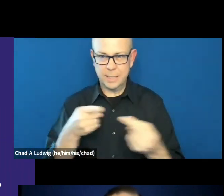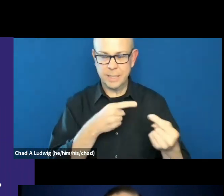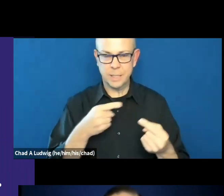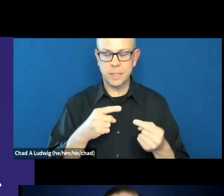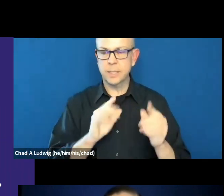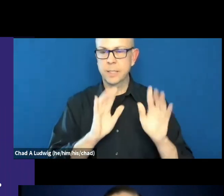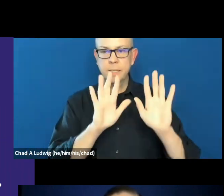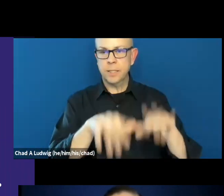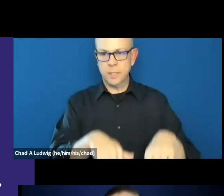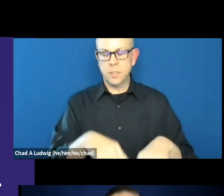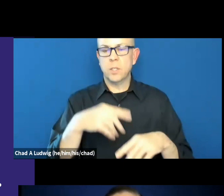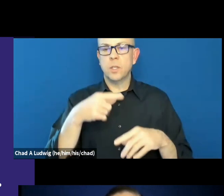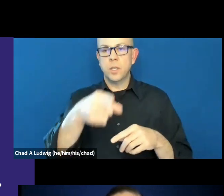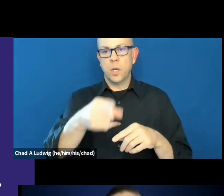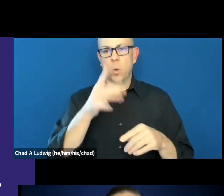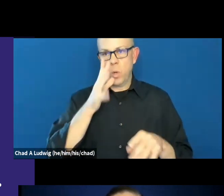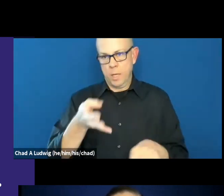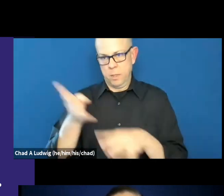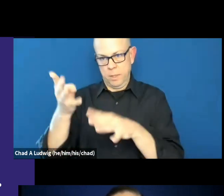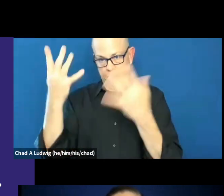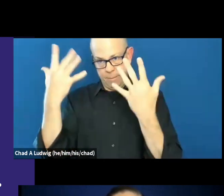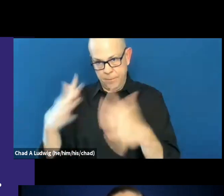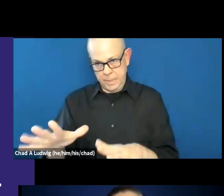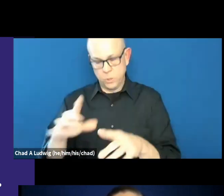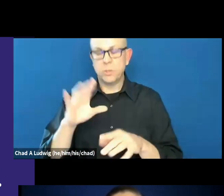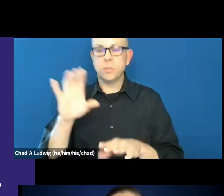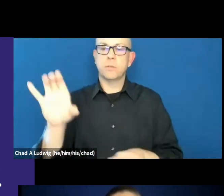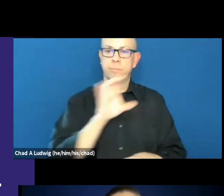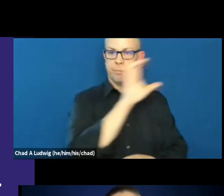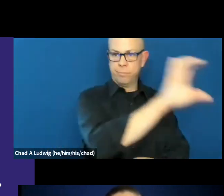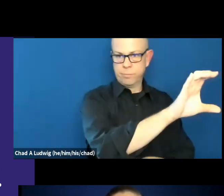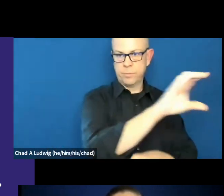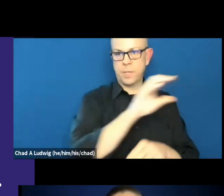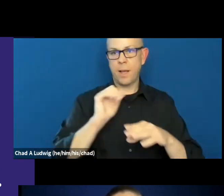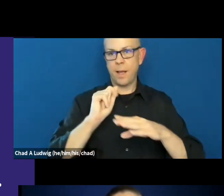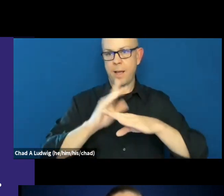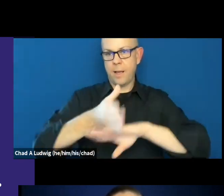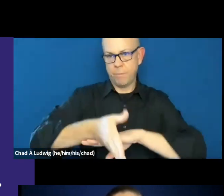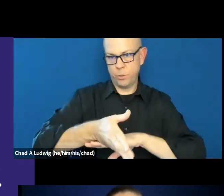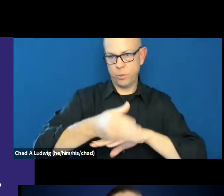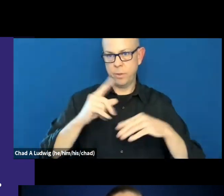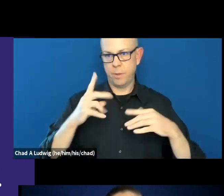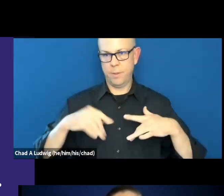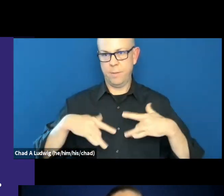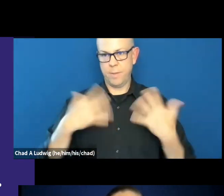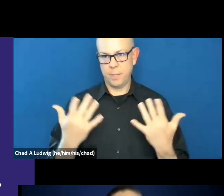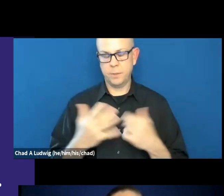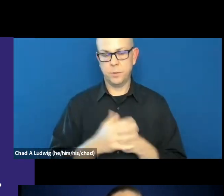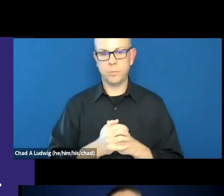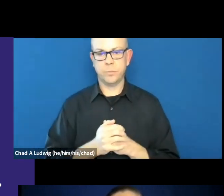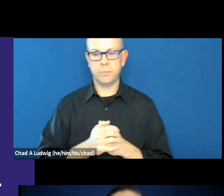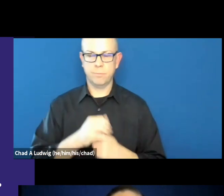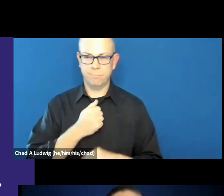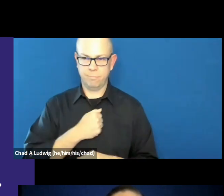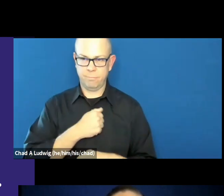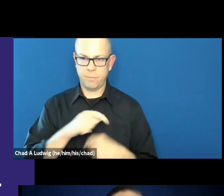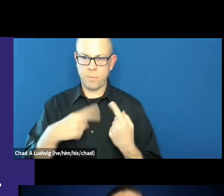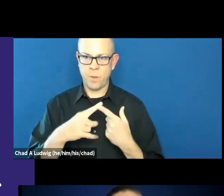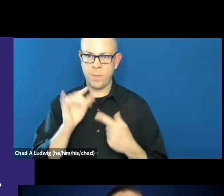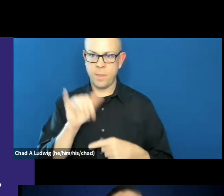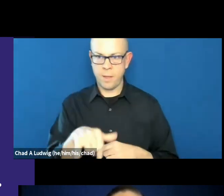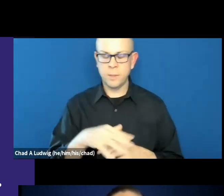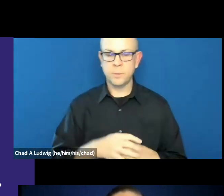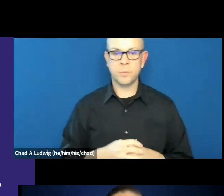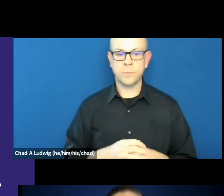or a YouTube live. We were trying to figure out how to do that and weren't successful. So we will upload this to Facebook after this event has